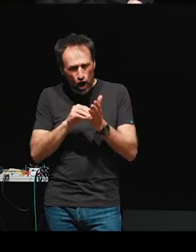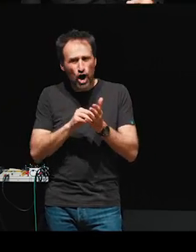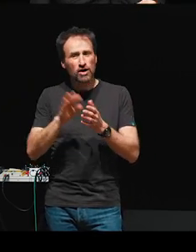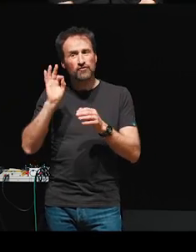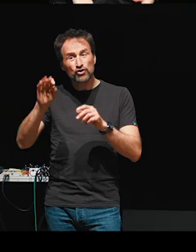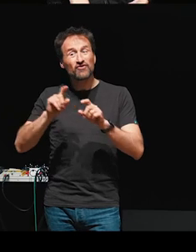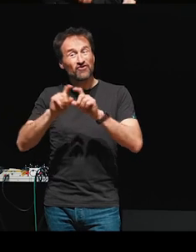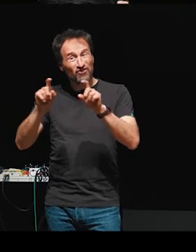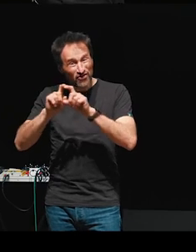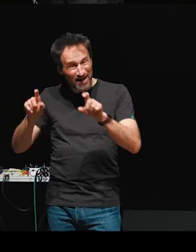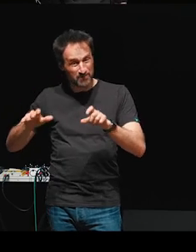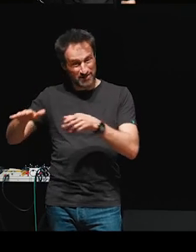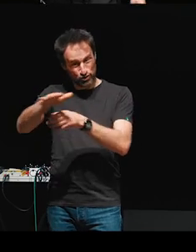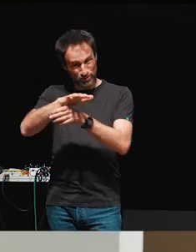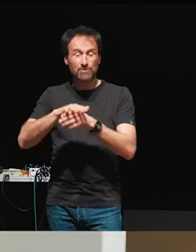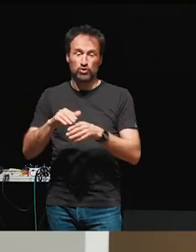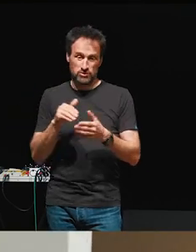enterprise environment because of